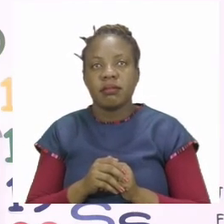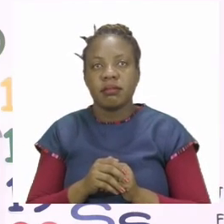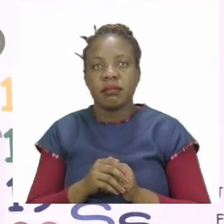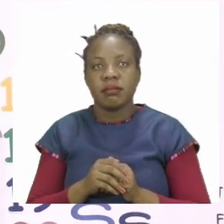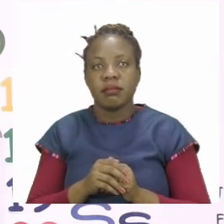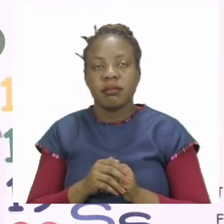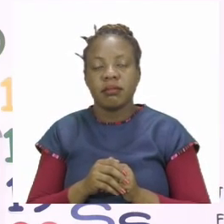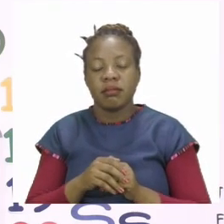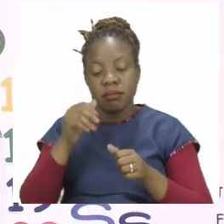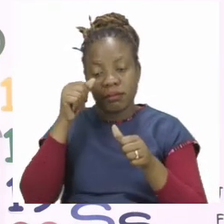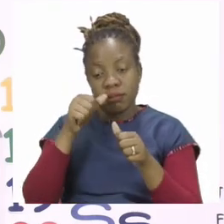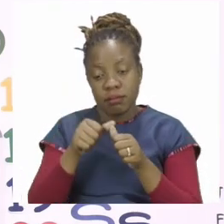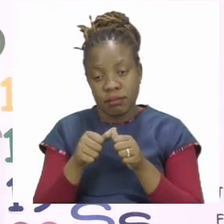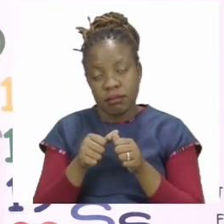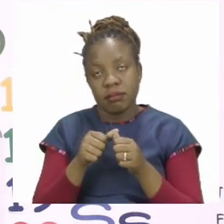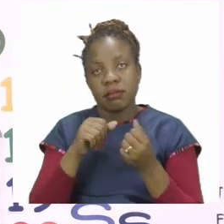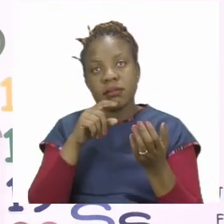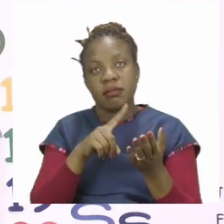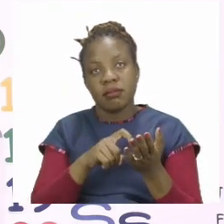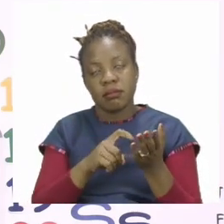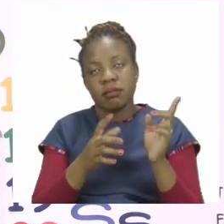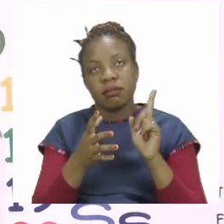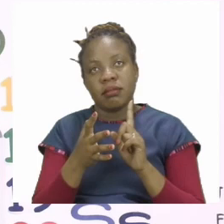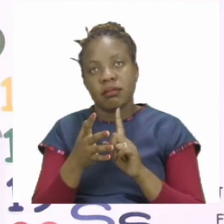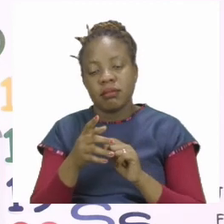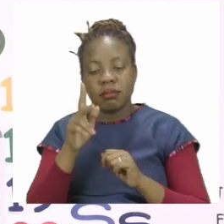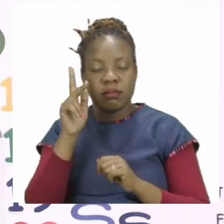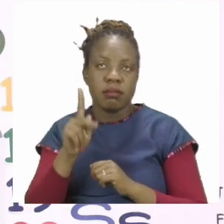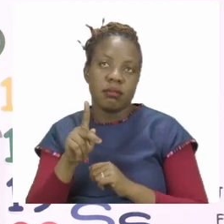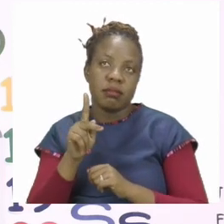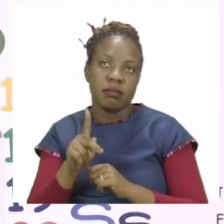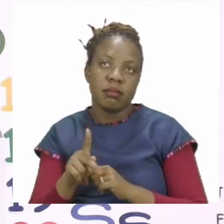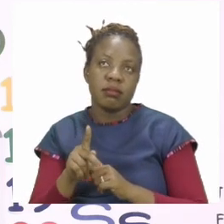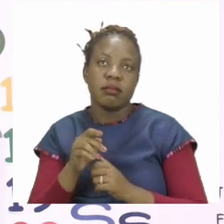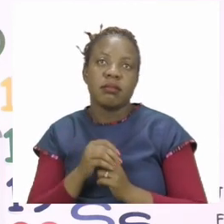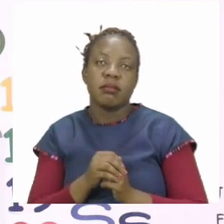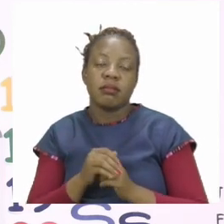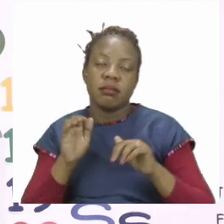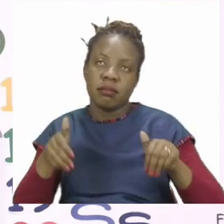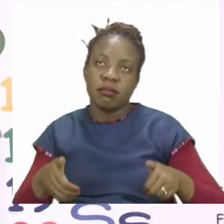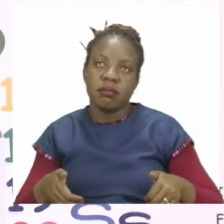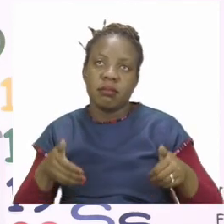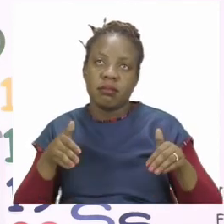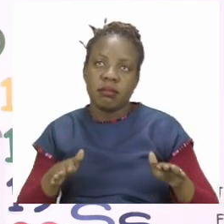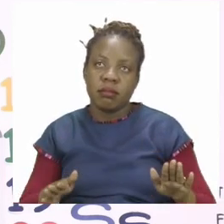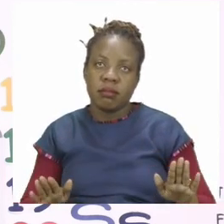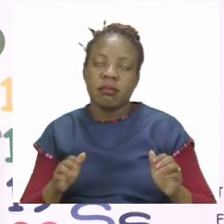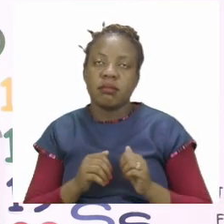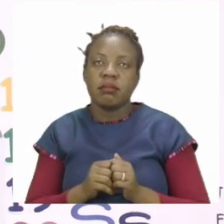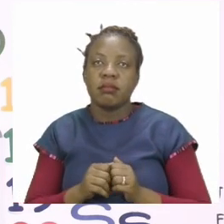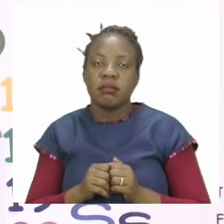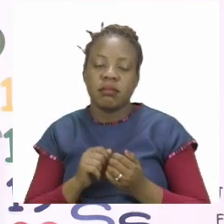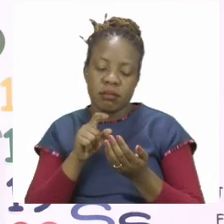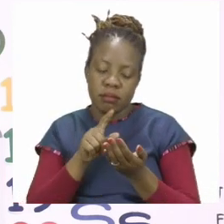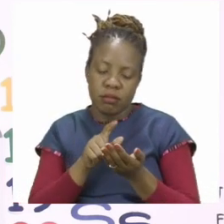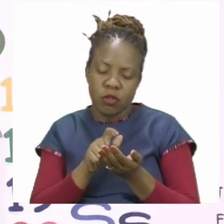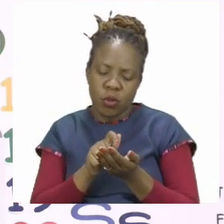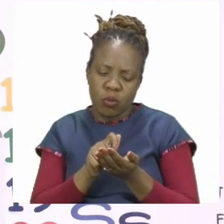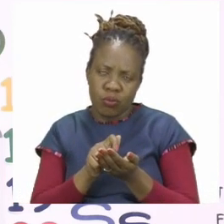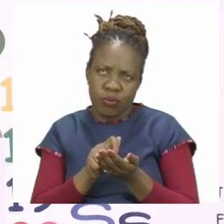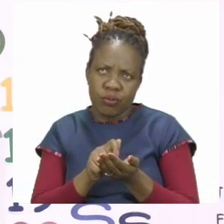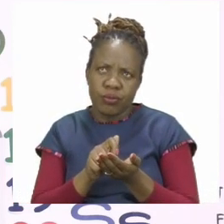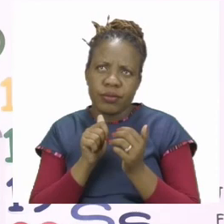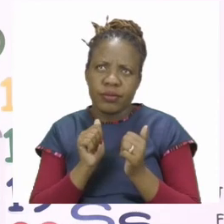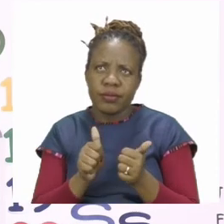have to remember to sanitize. Now, boys and girls, make sure you put enough sanitizer on